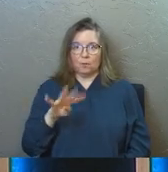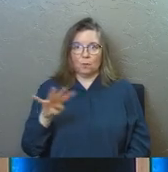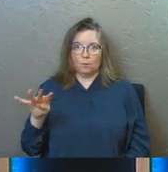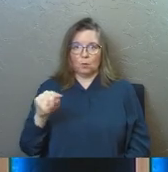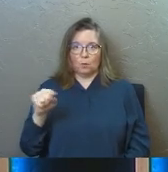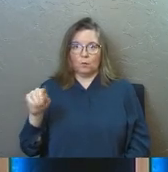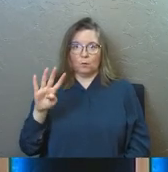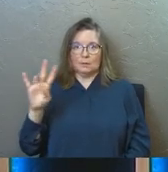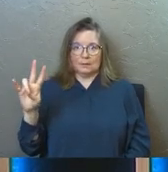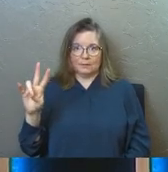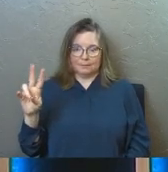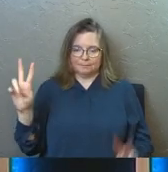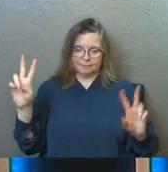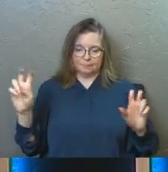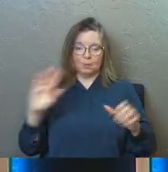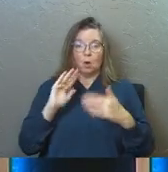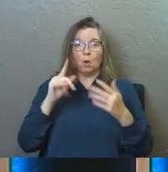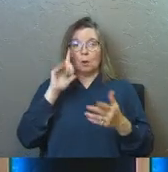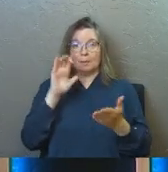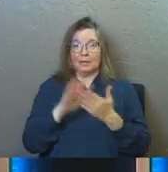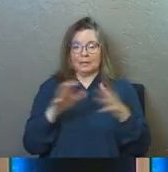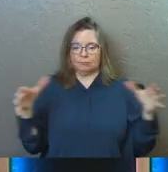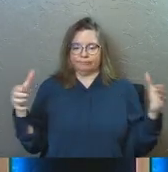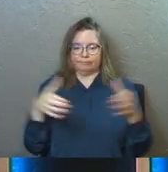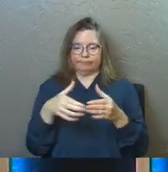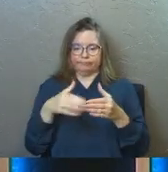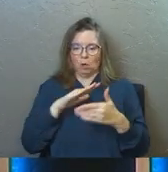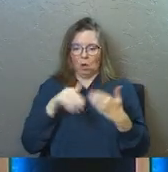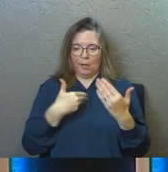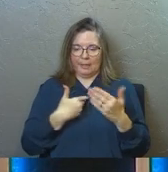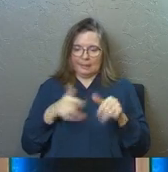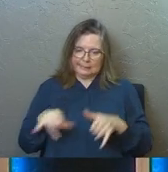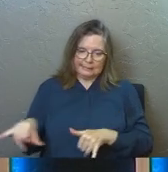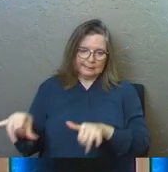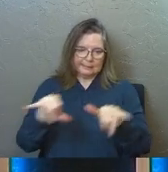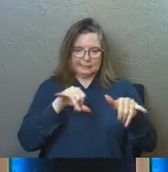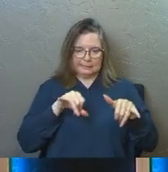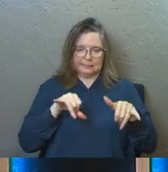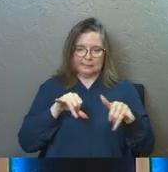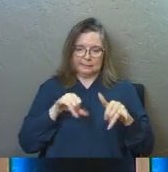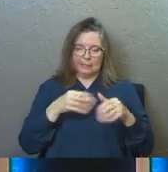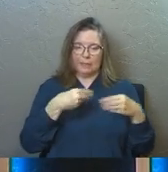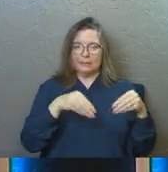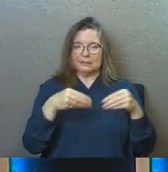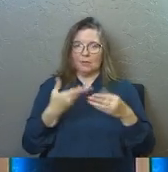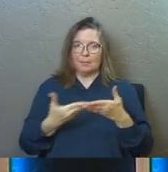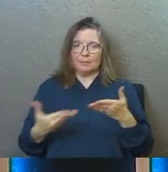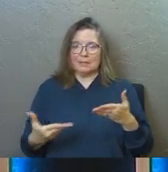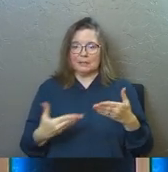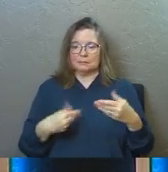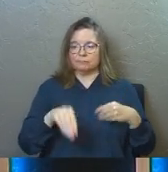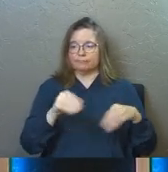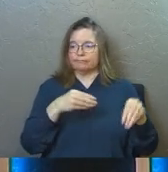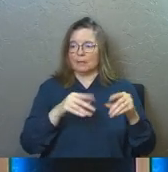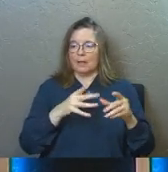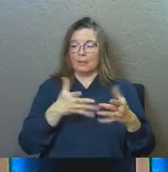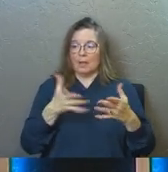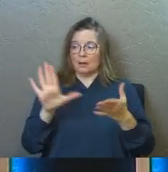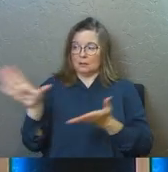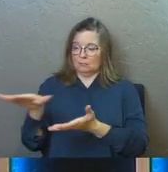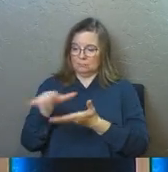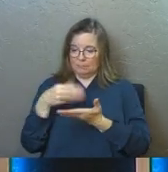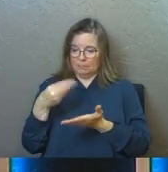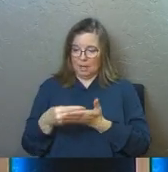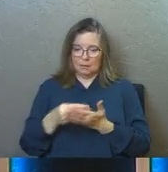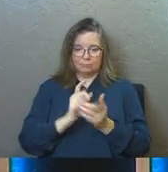through 47 says, "And all who believed were together and had all things in common. And they were selling their possessions and belongings and distributing the